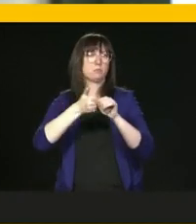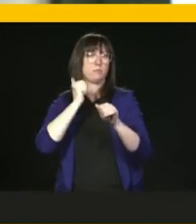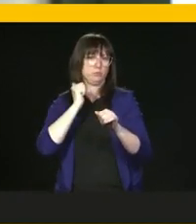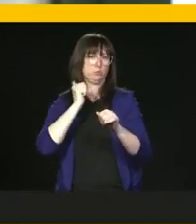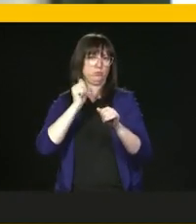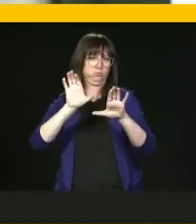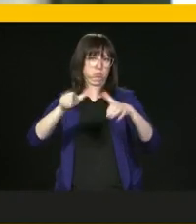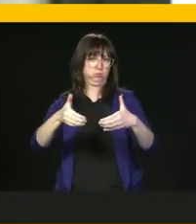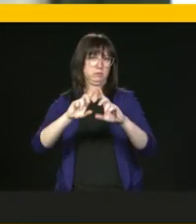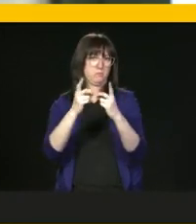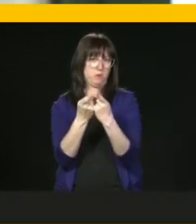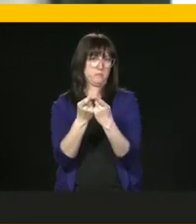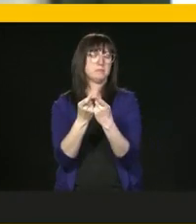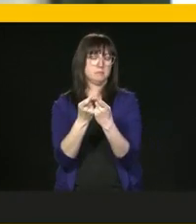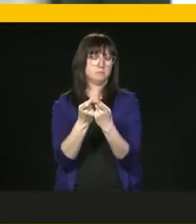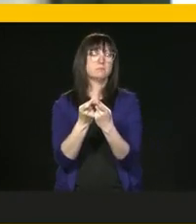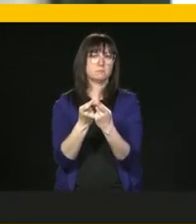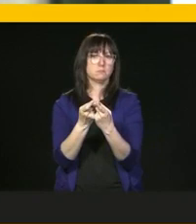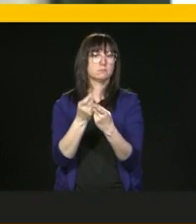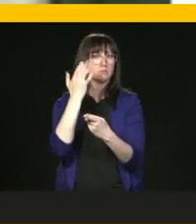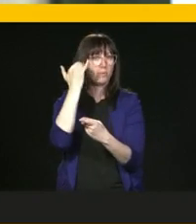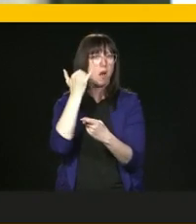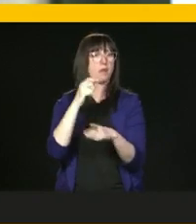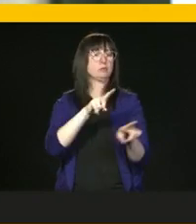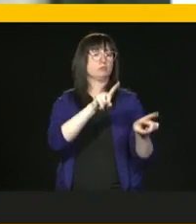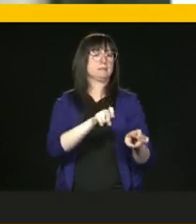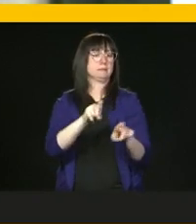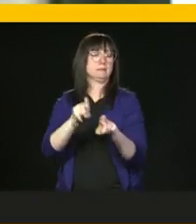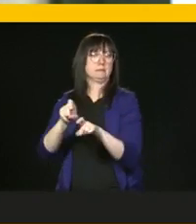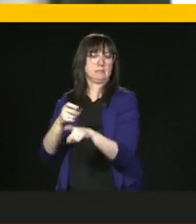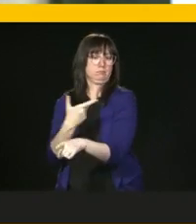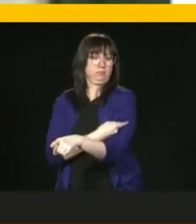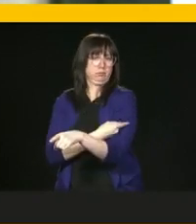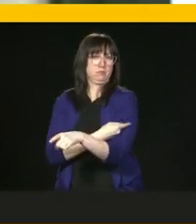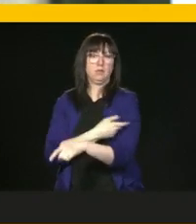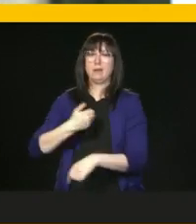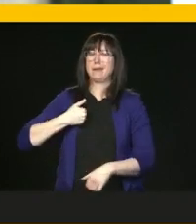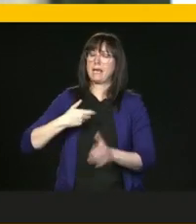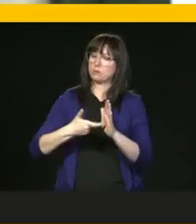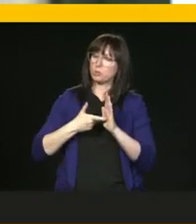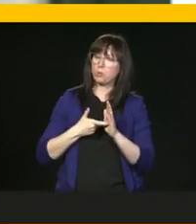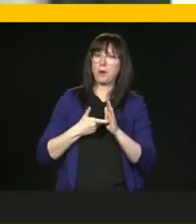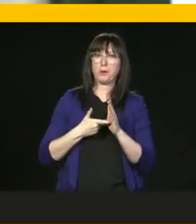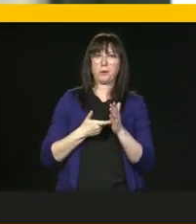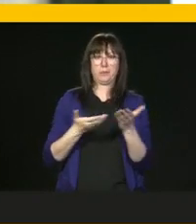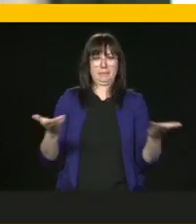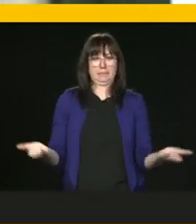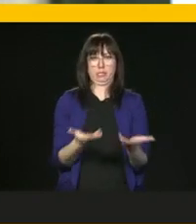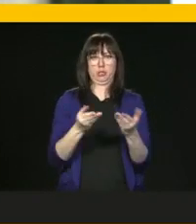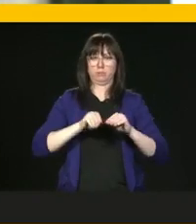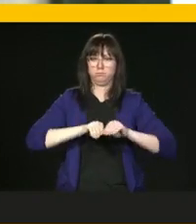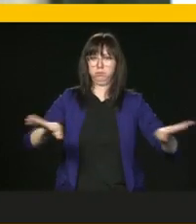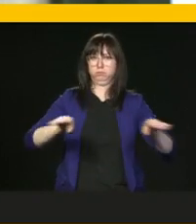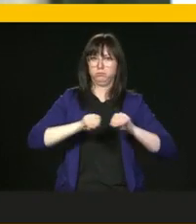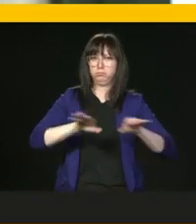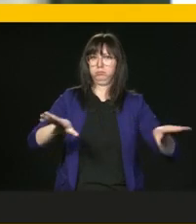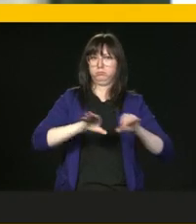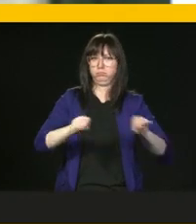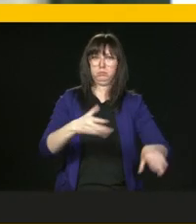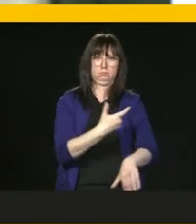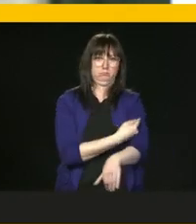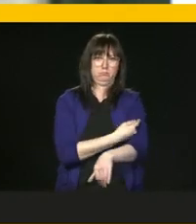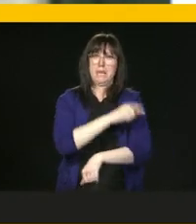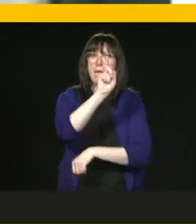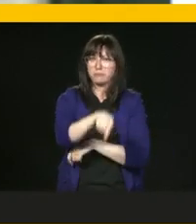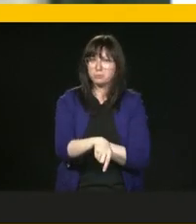Saskatchewan for the development of vaccines and clinical trials. Canada needs that in order to provide mass treatment as